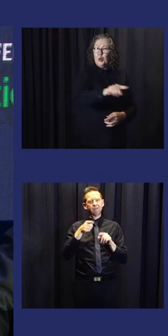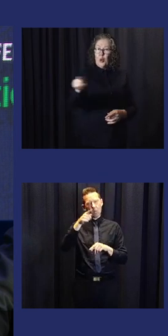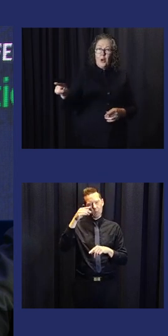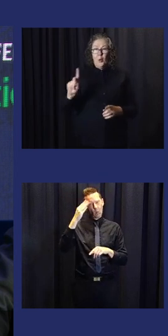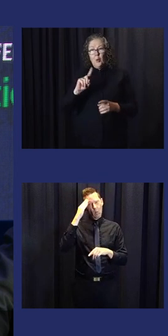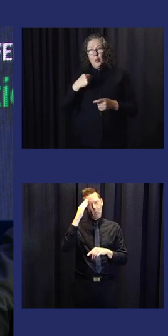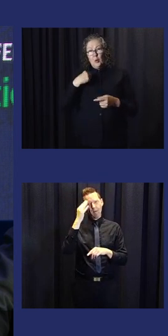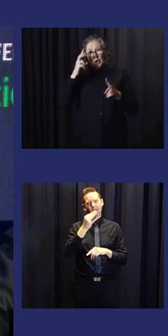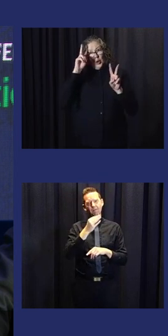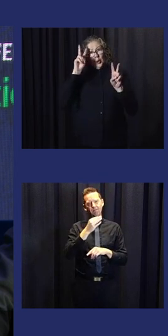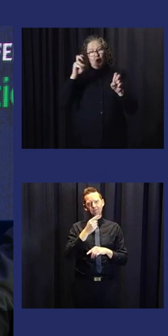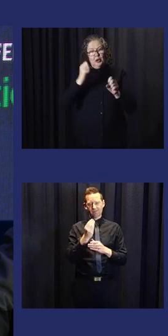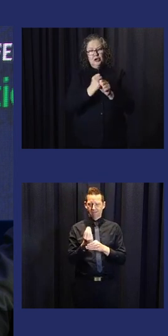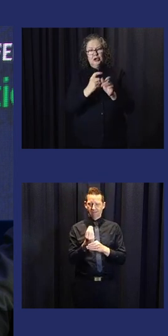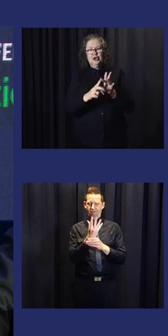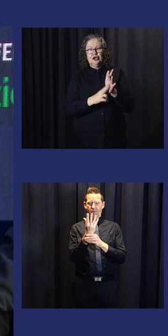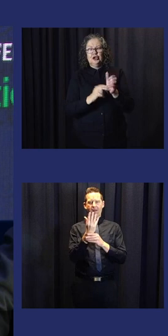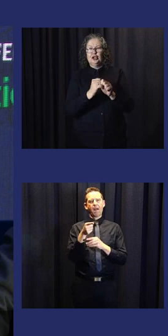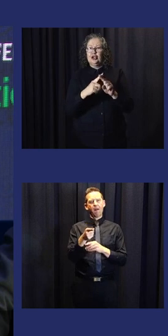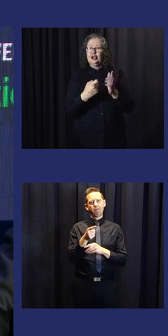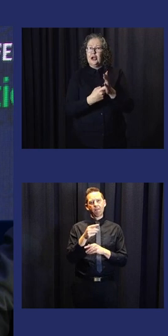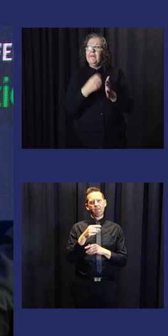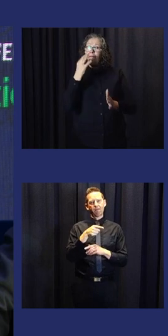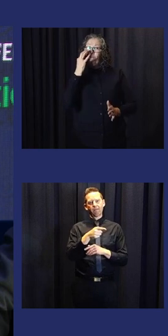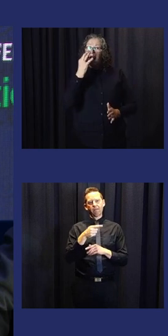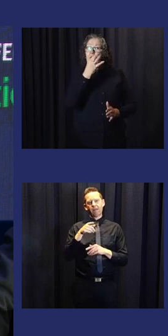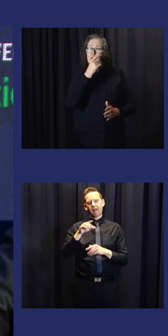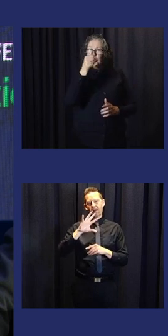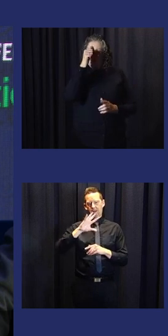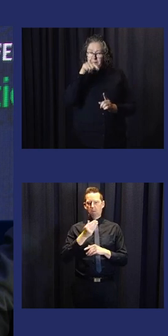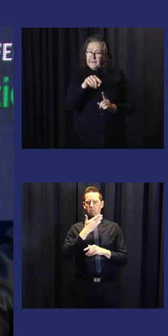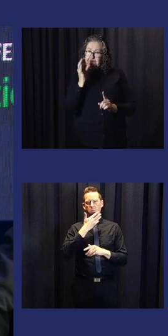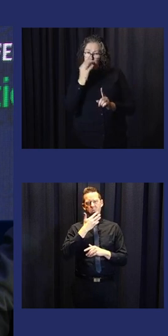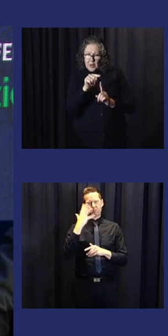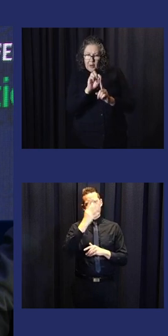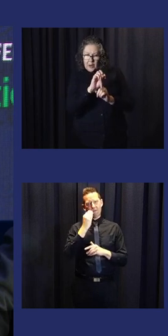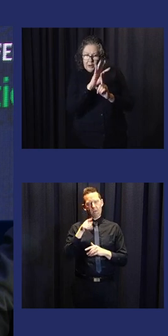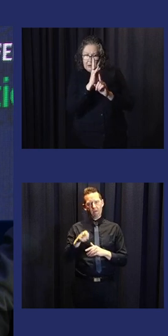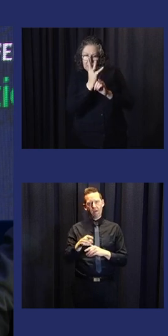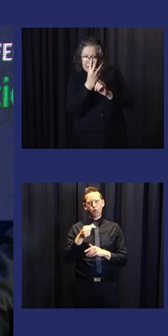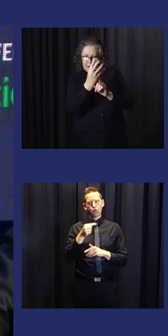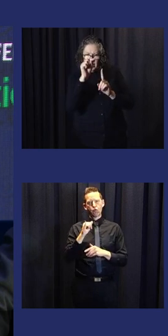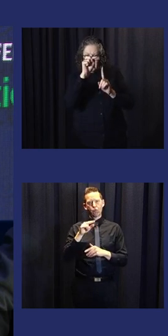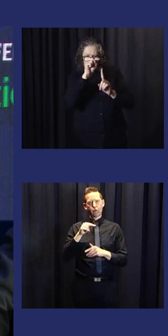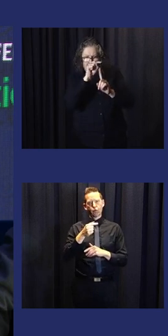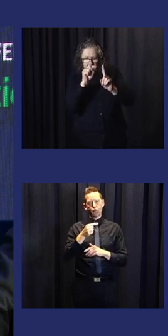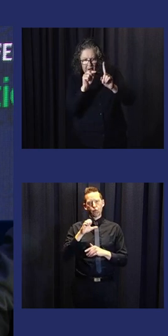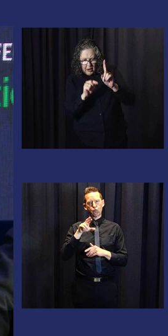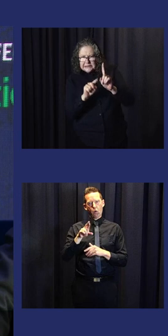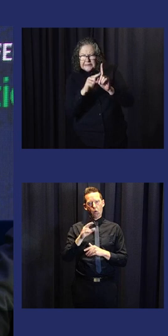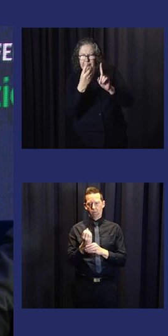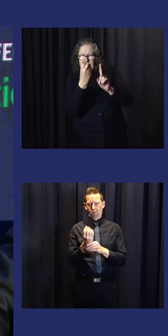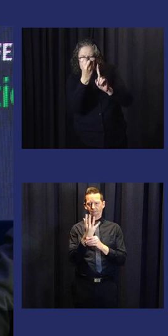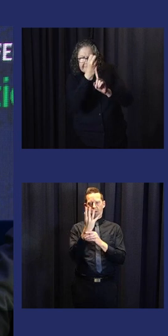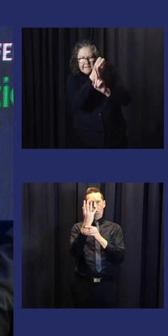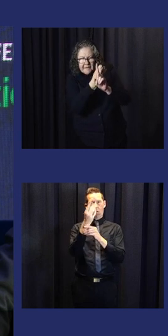you all, you know what, the ginger flower has so many different parts to it, and if you only concentrate on 1 or 2 or 3 parts and you don't